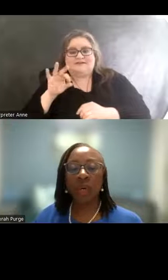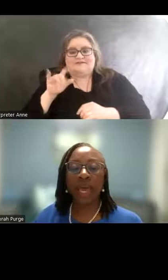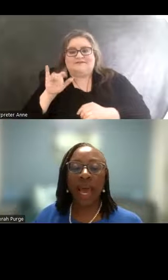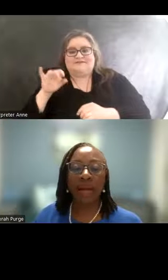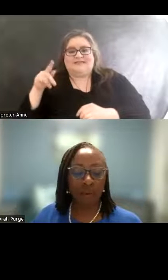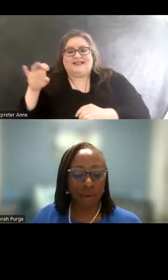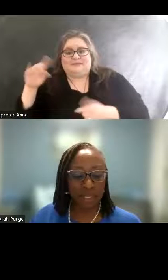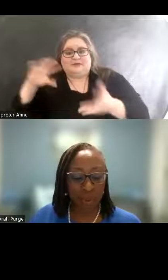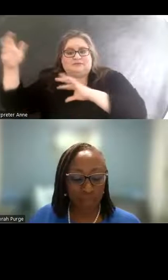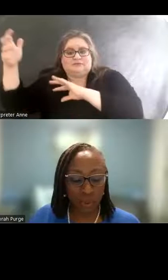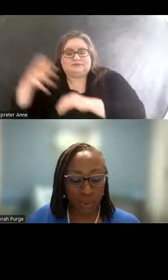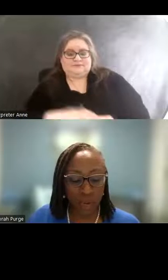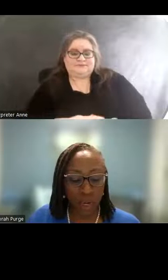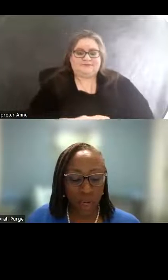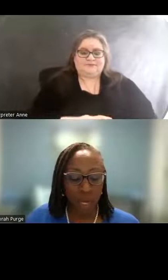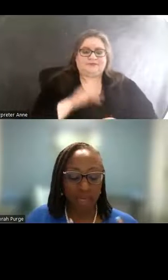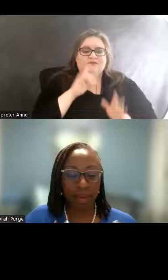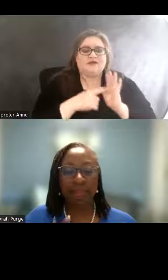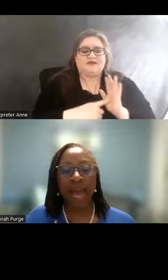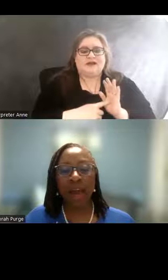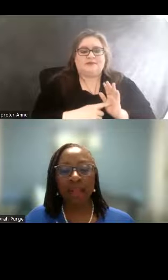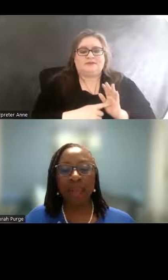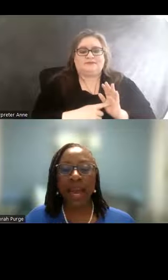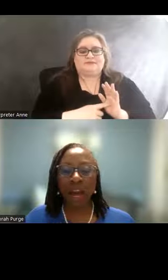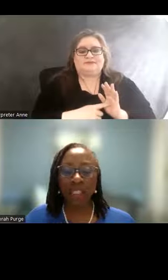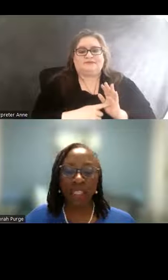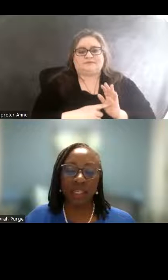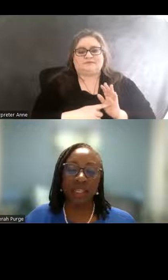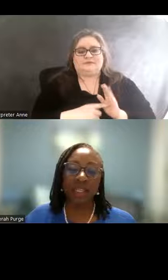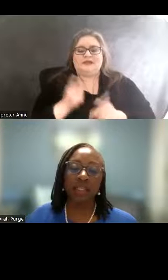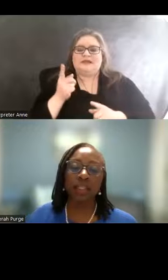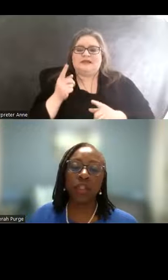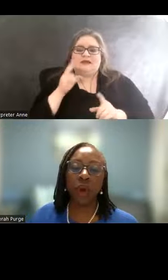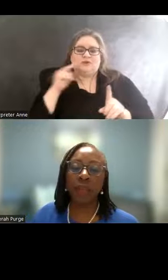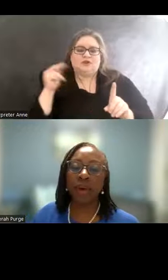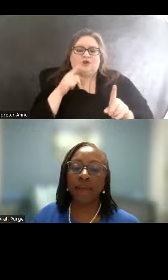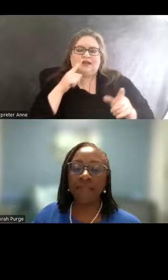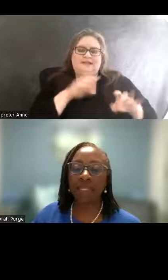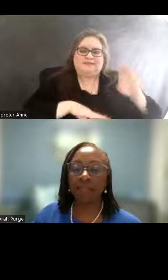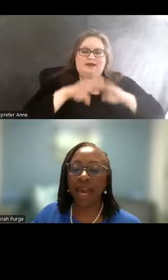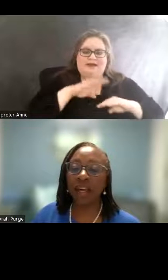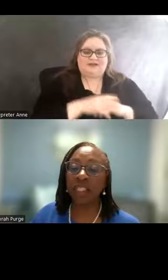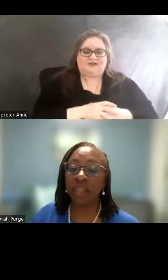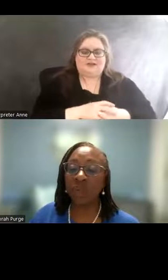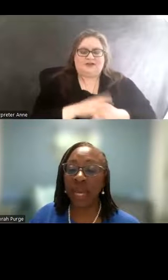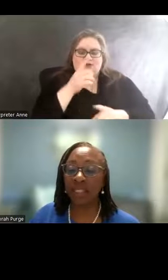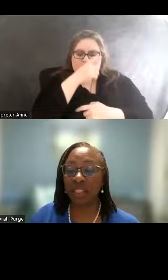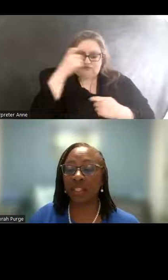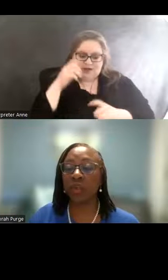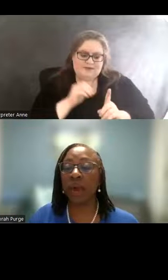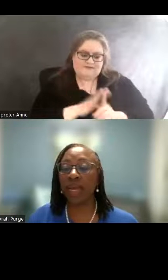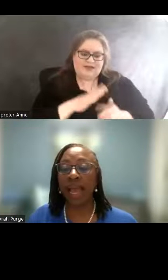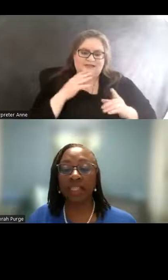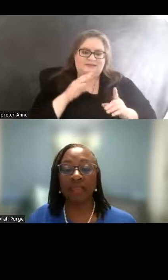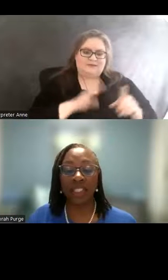also look at, for example, the biology. So trauma affects biology in ways such